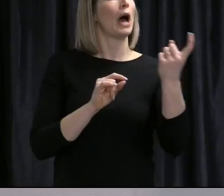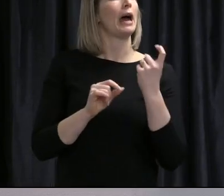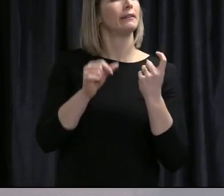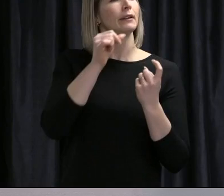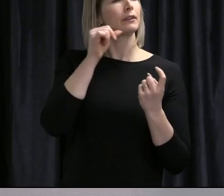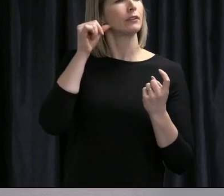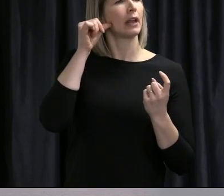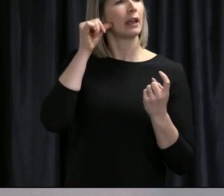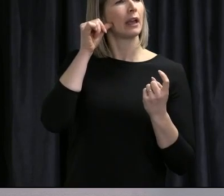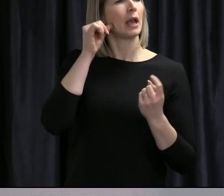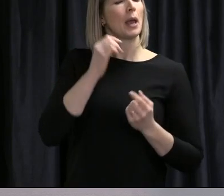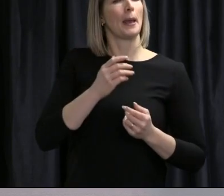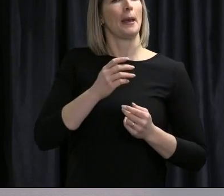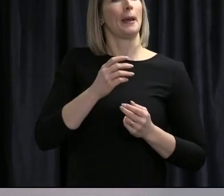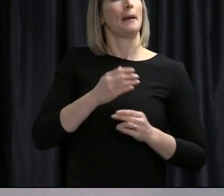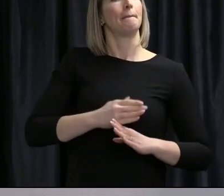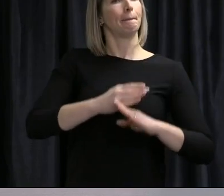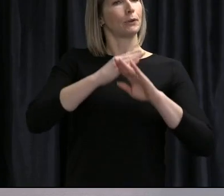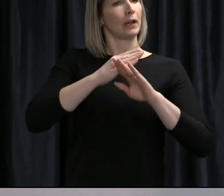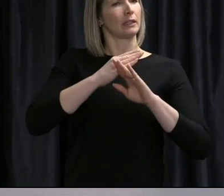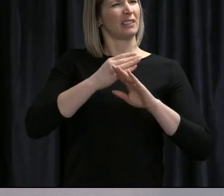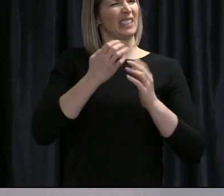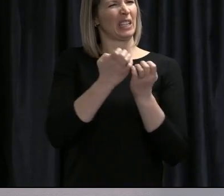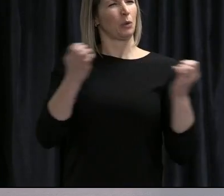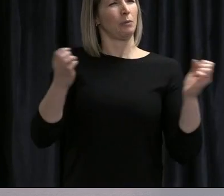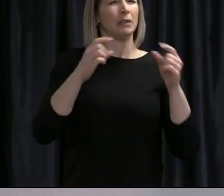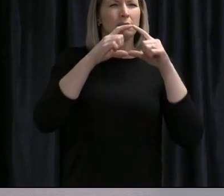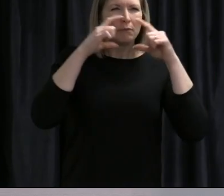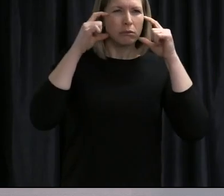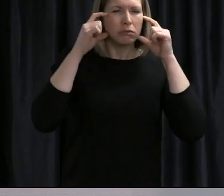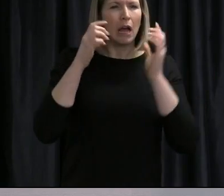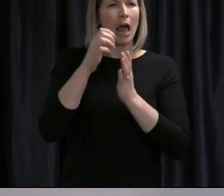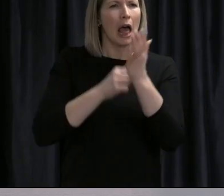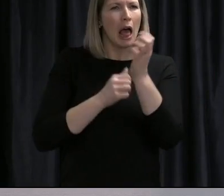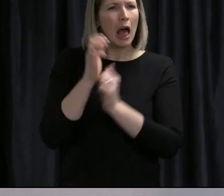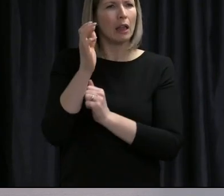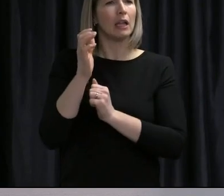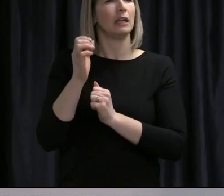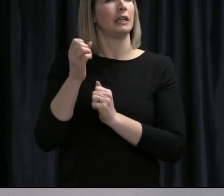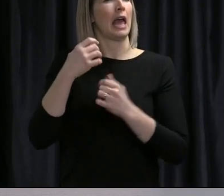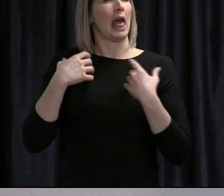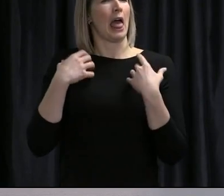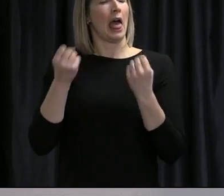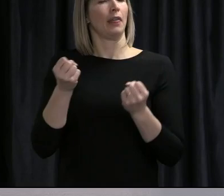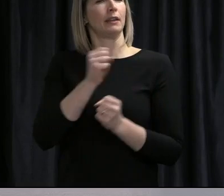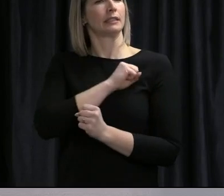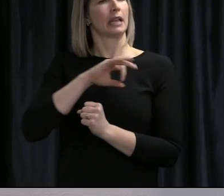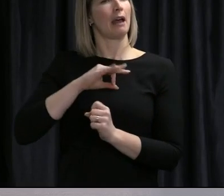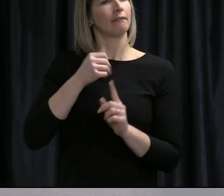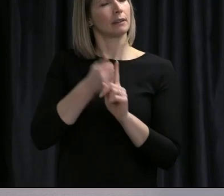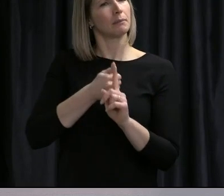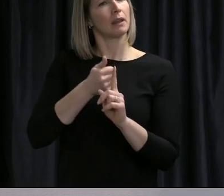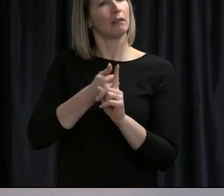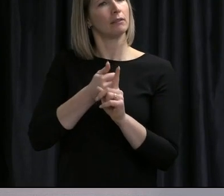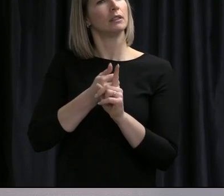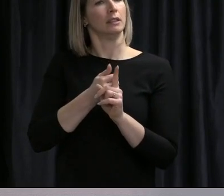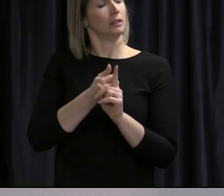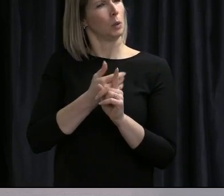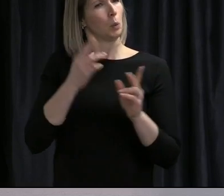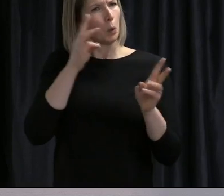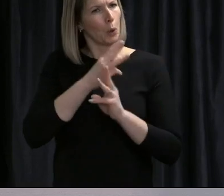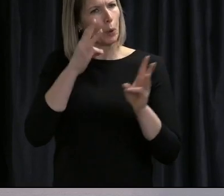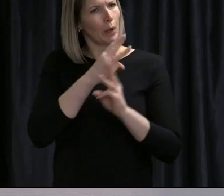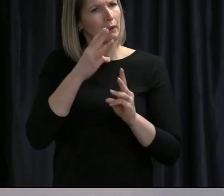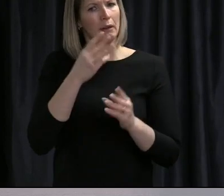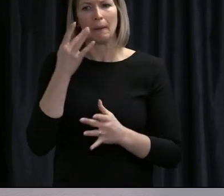system. NAEP today, issued a lot of concern about the availability of PPE for frontline workers. How big